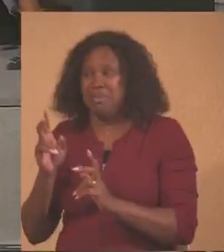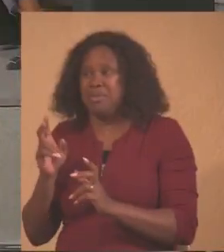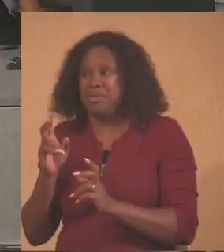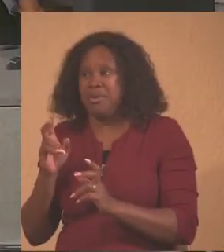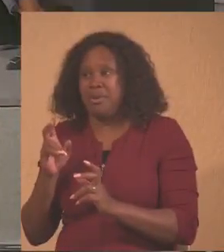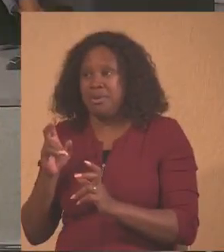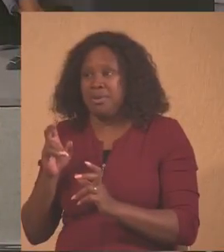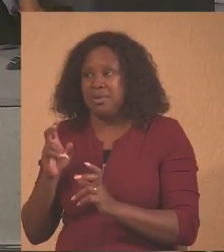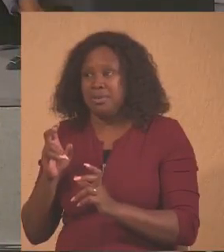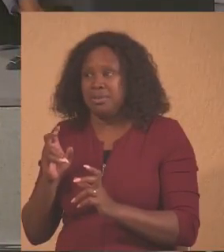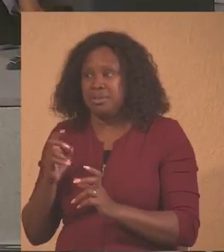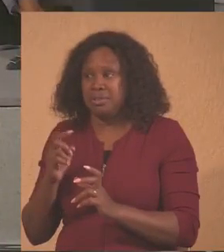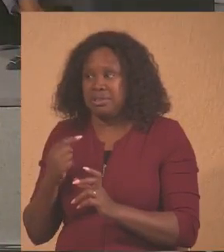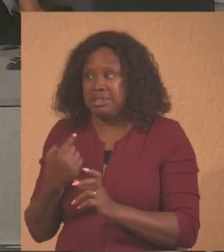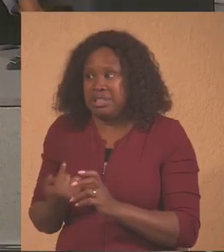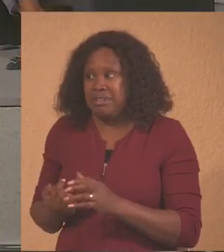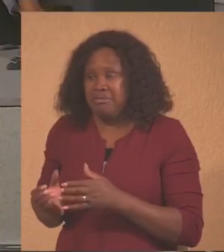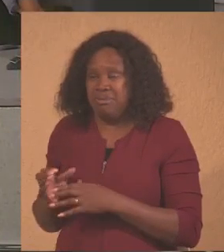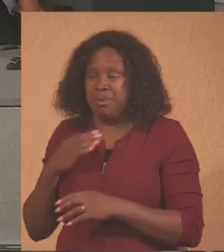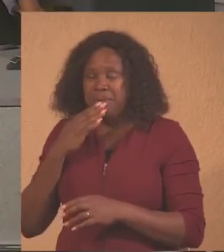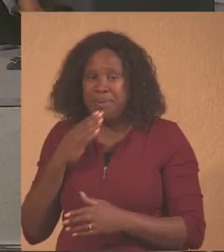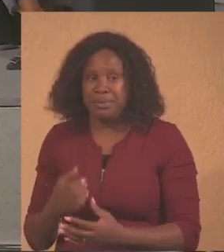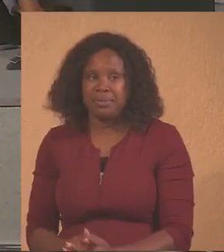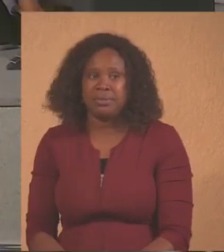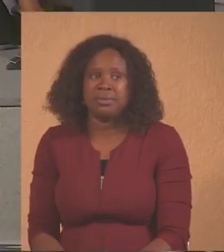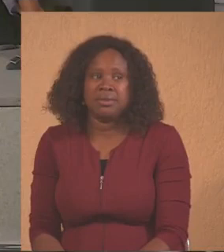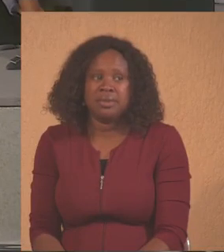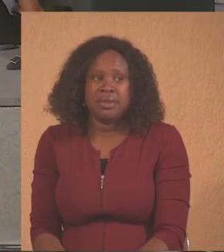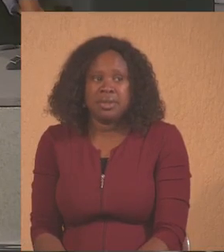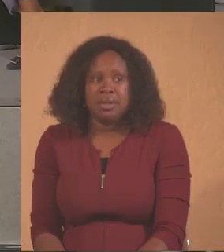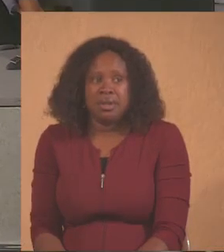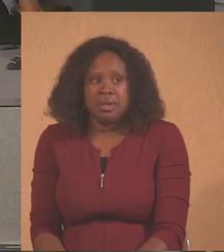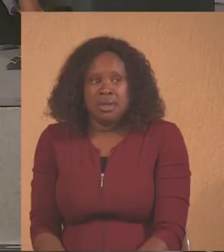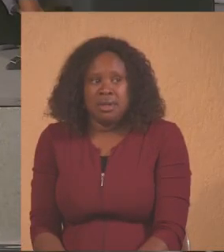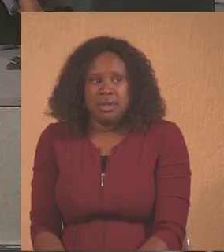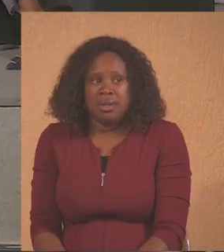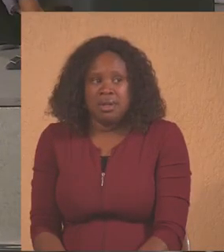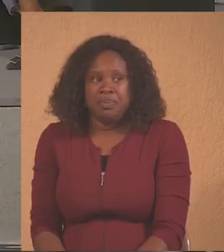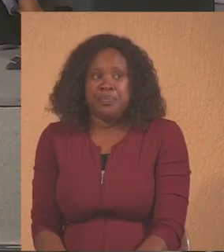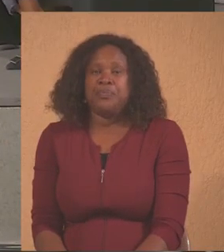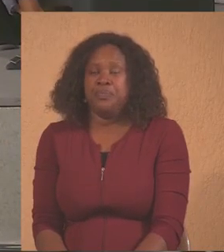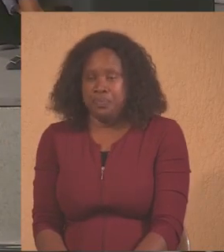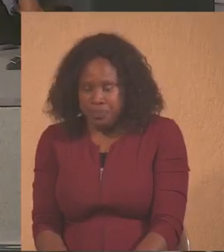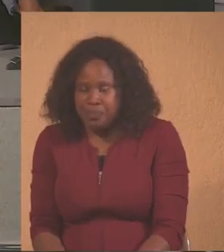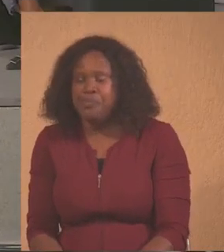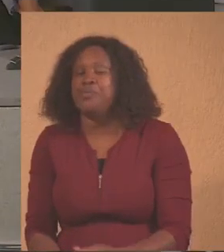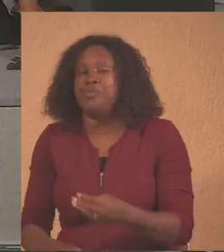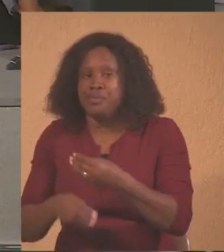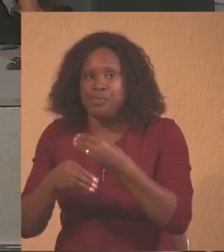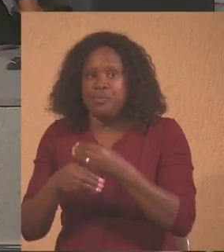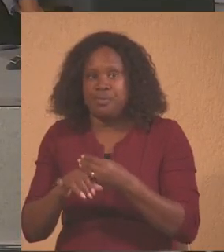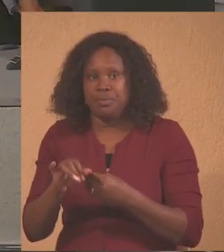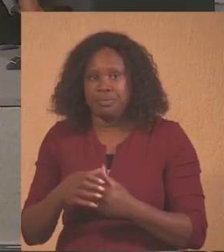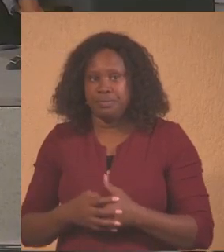that is under self-quarantine. Okay, and yes, sir. Yeah, just to add on that one,